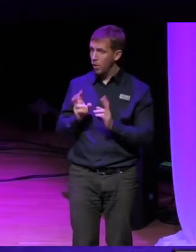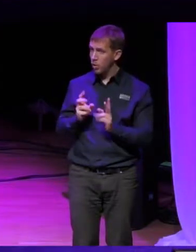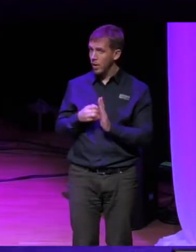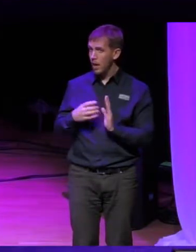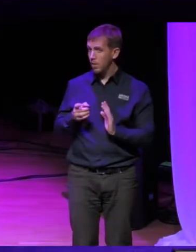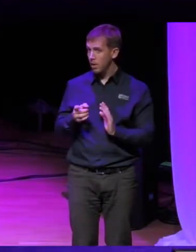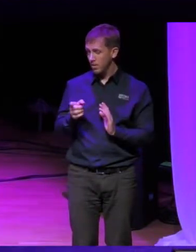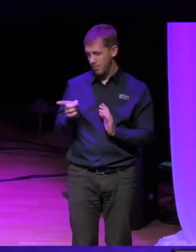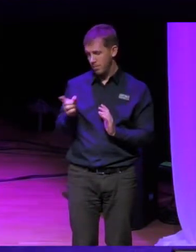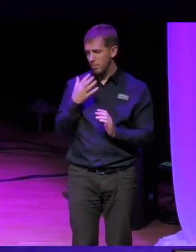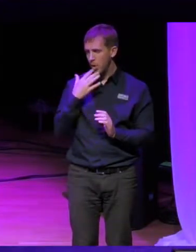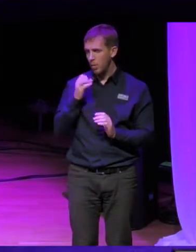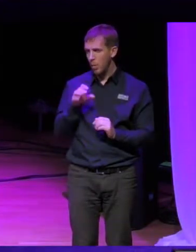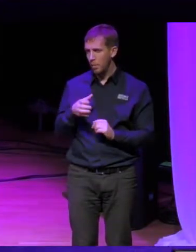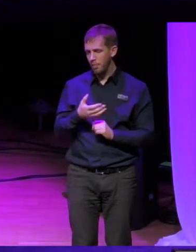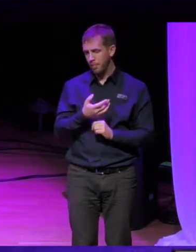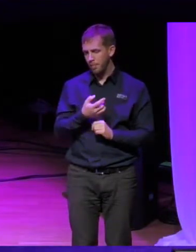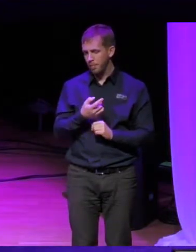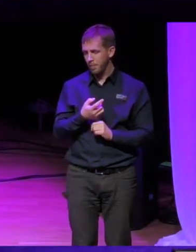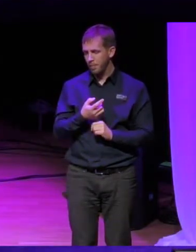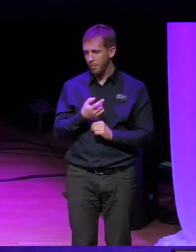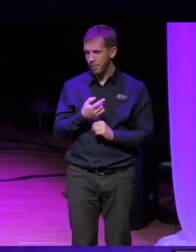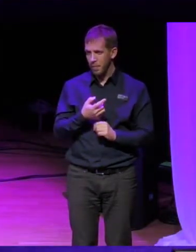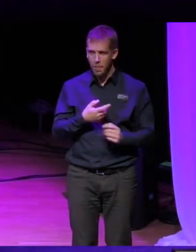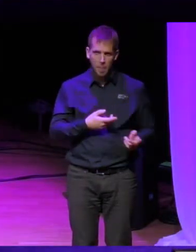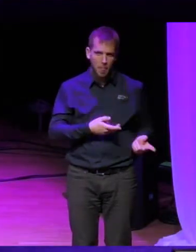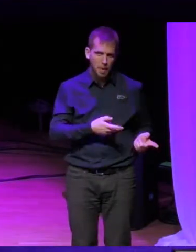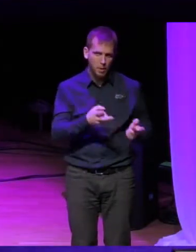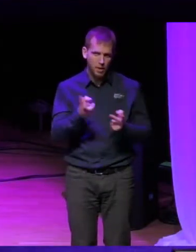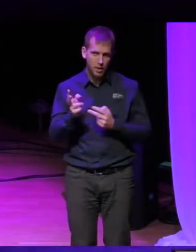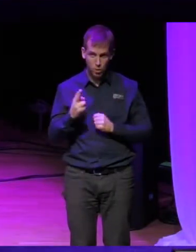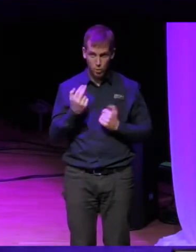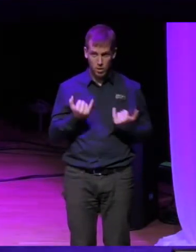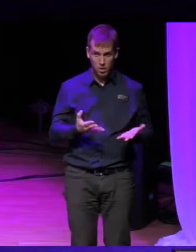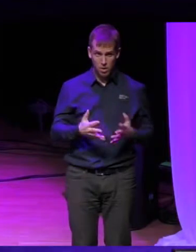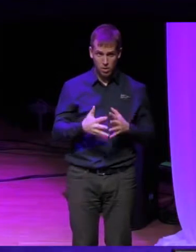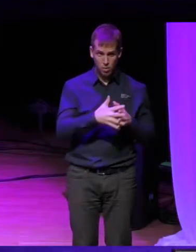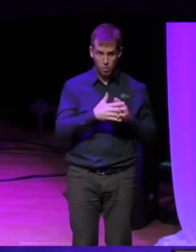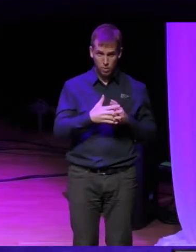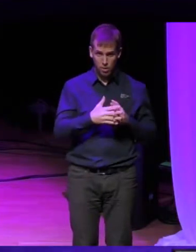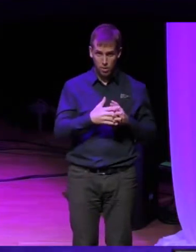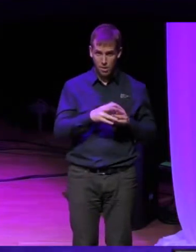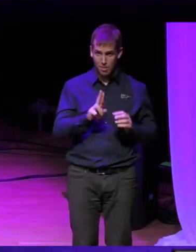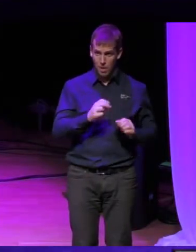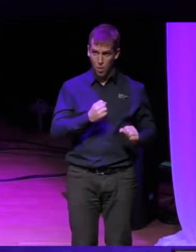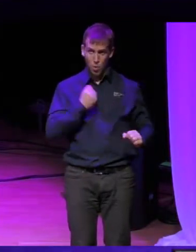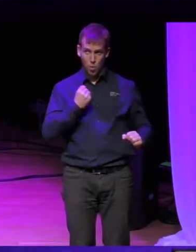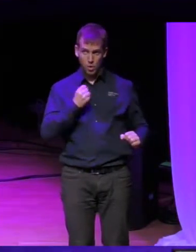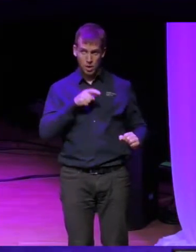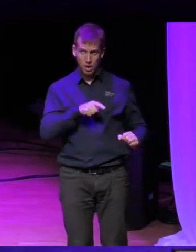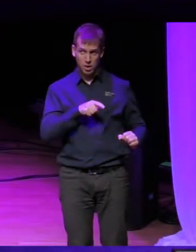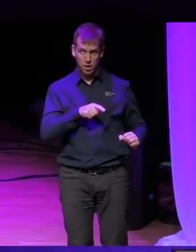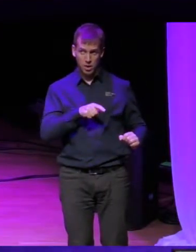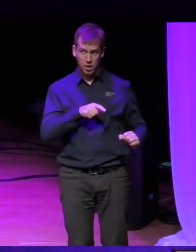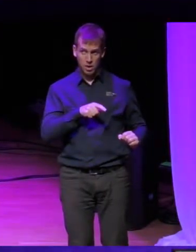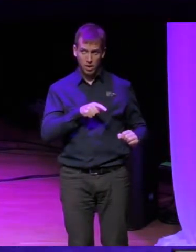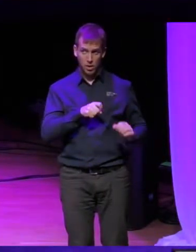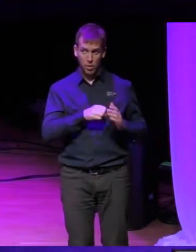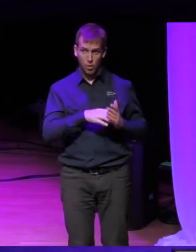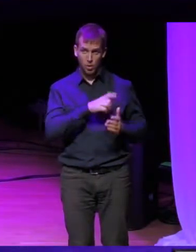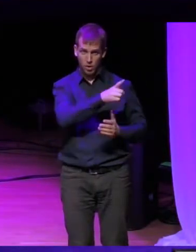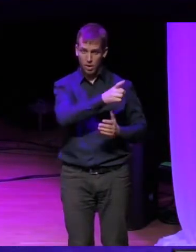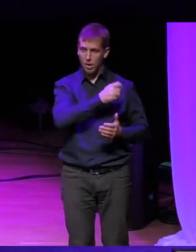about that the democracy in the United States is actually in danger because of the urgency